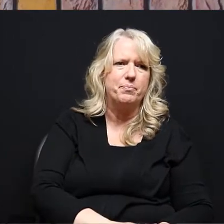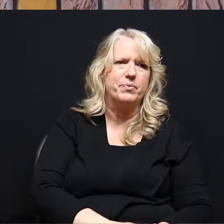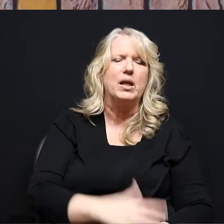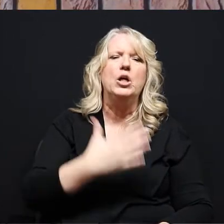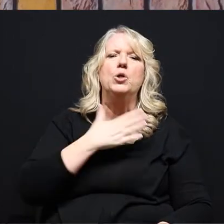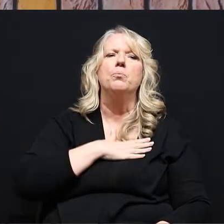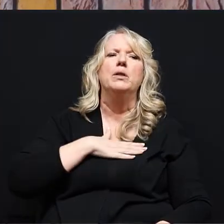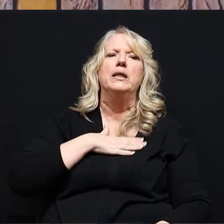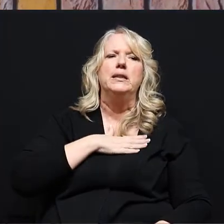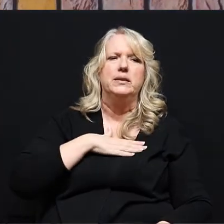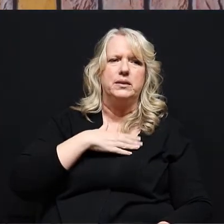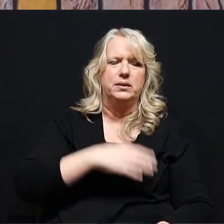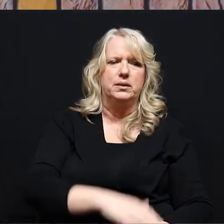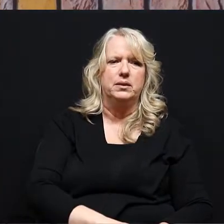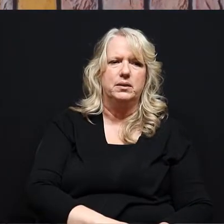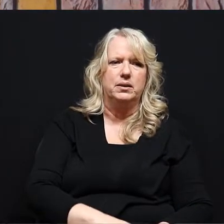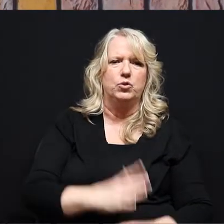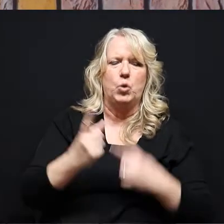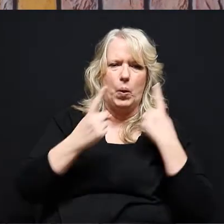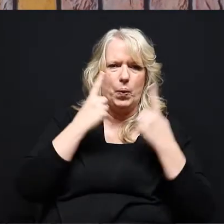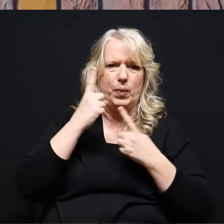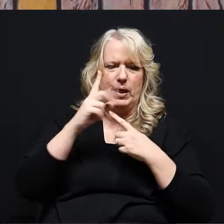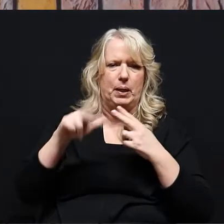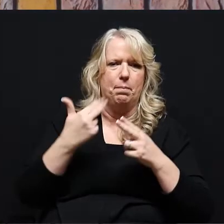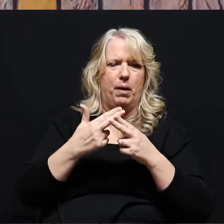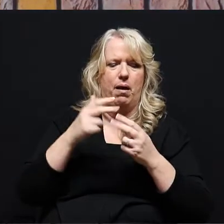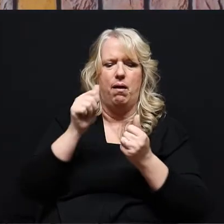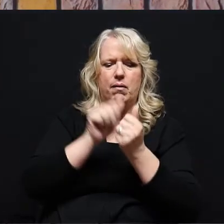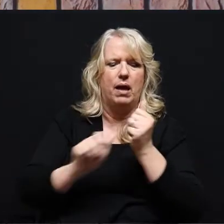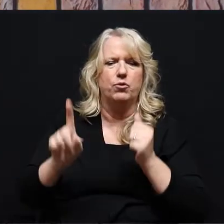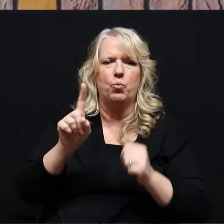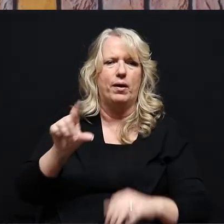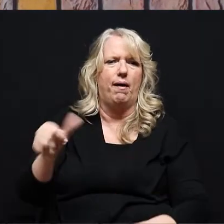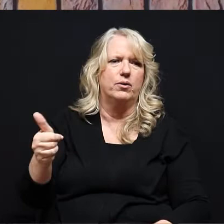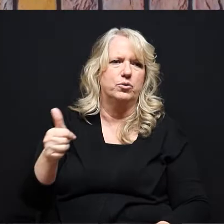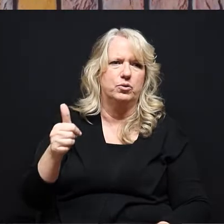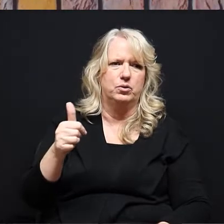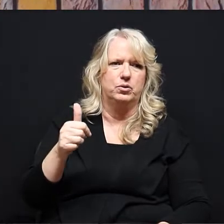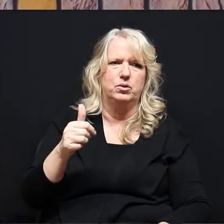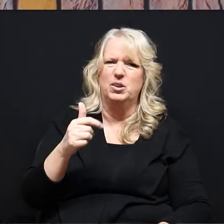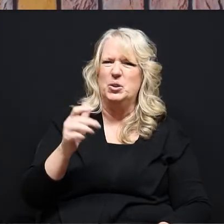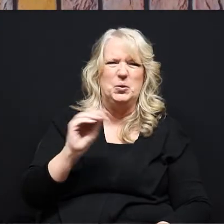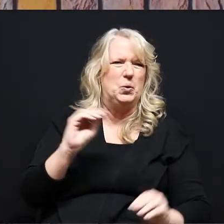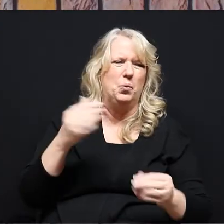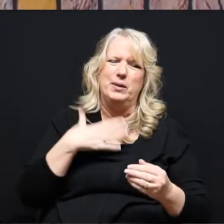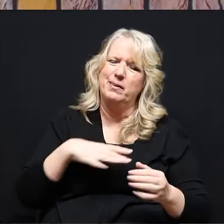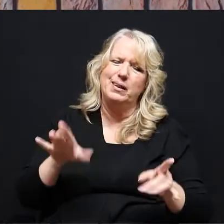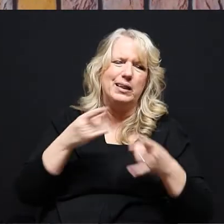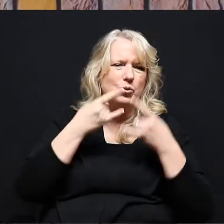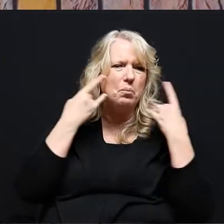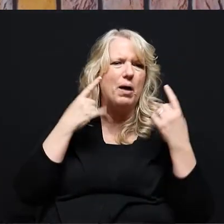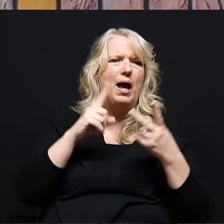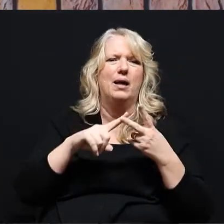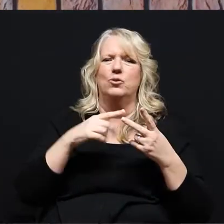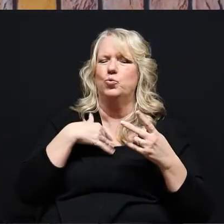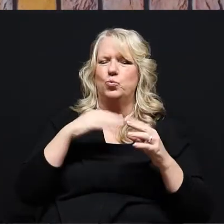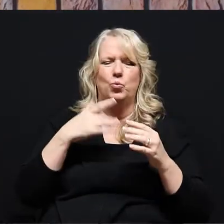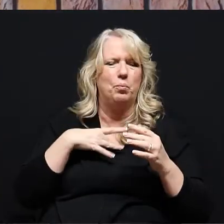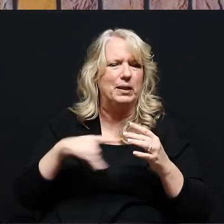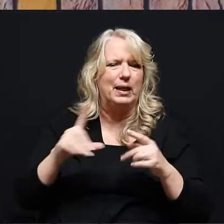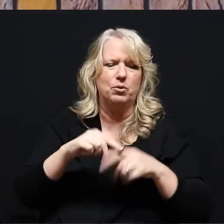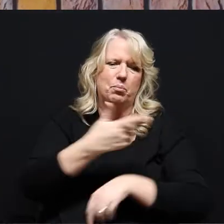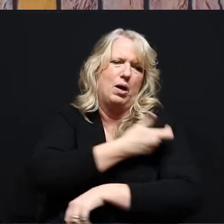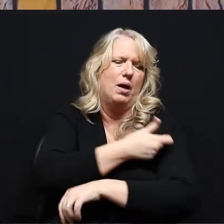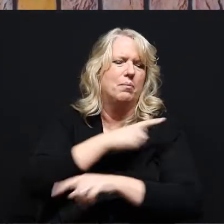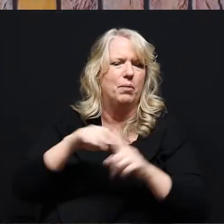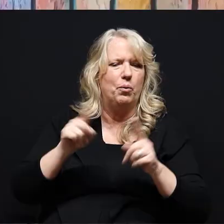please, think about everybody else. Nobody likes doing masks, and nobody likes getting shots. But we've